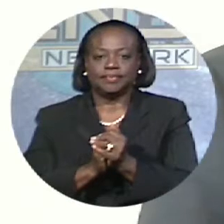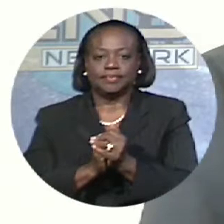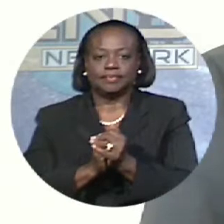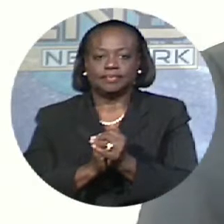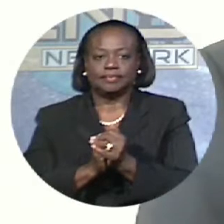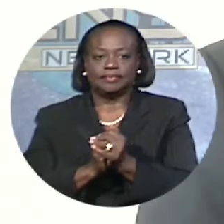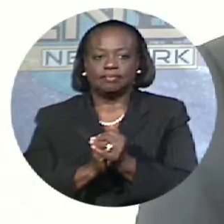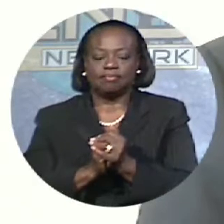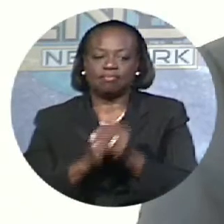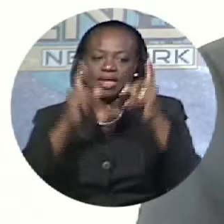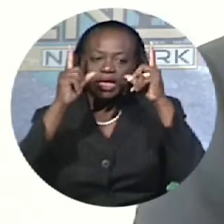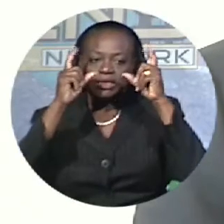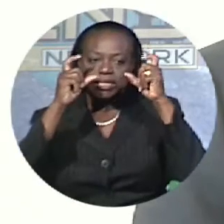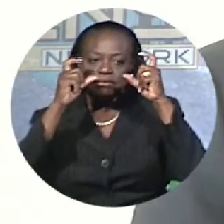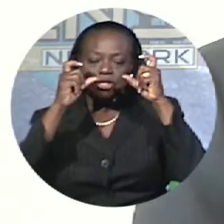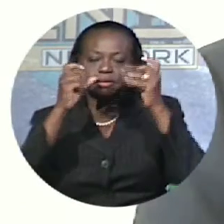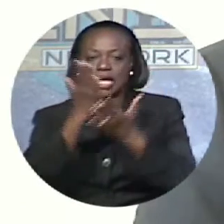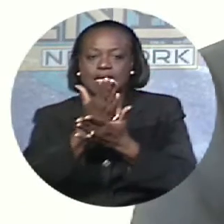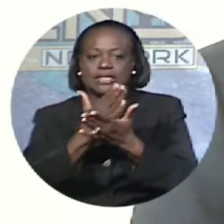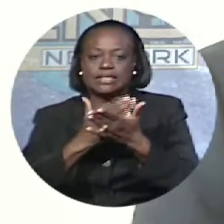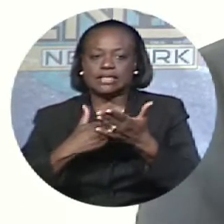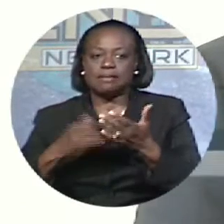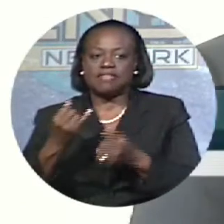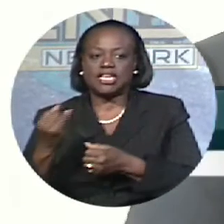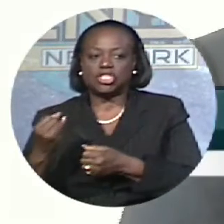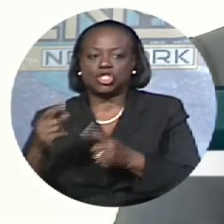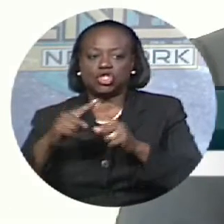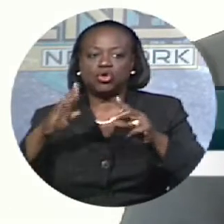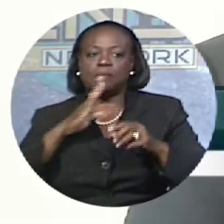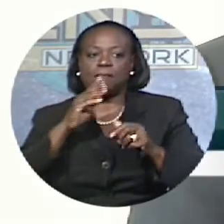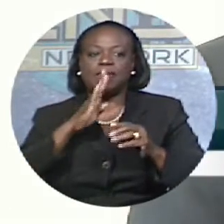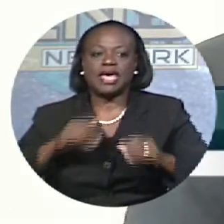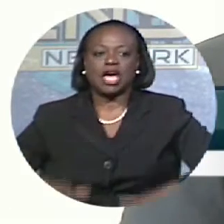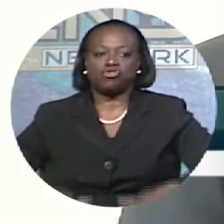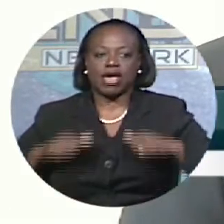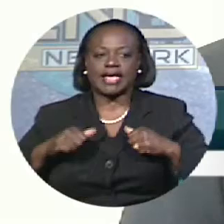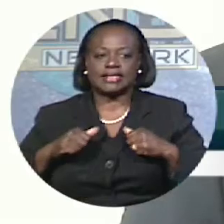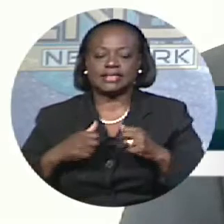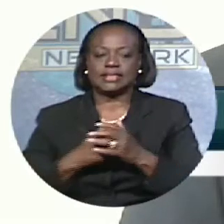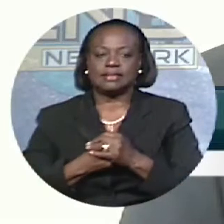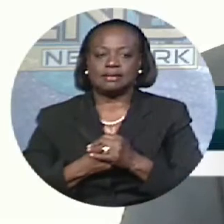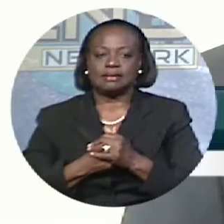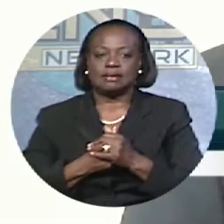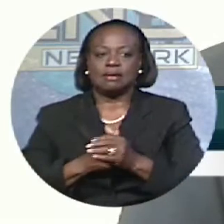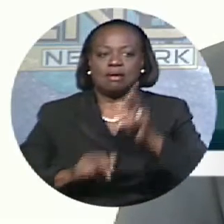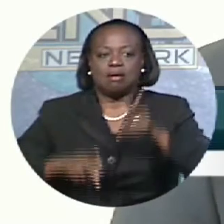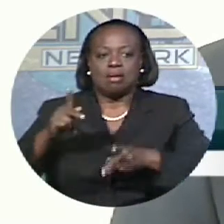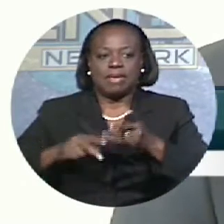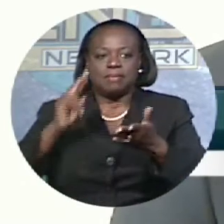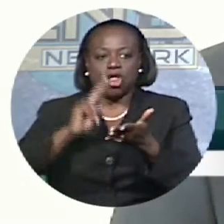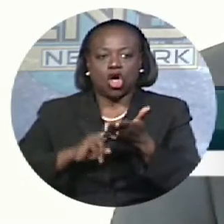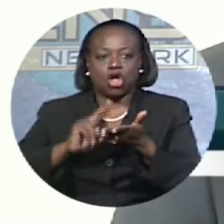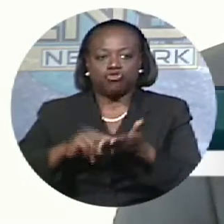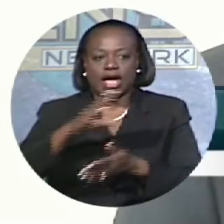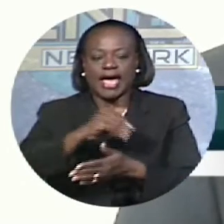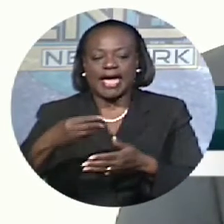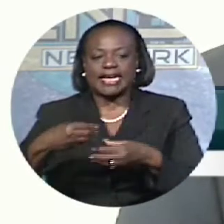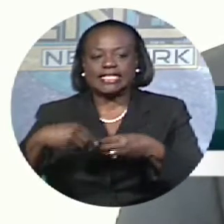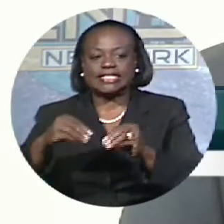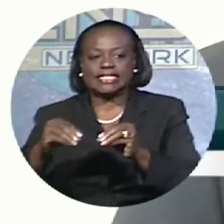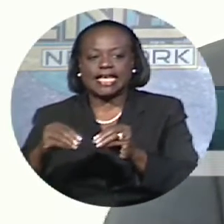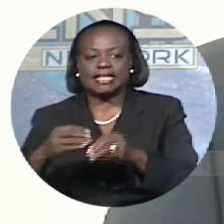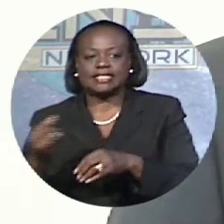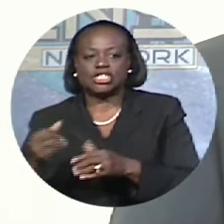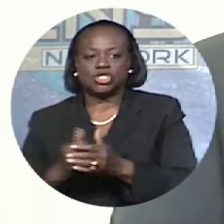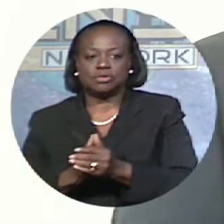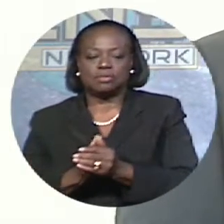A snapshot of some of the issues to be addressed in this initiative includes customer contracts and sales issues,